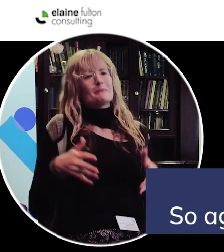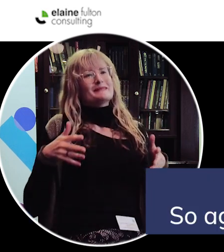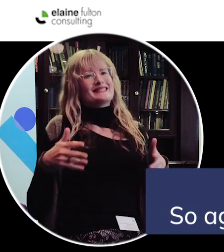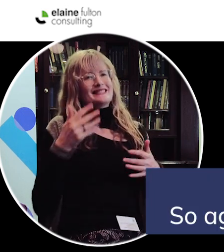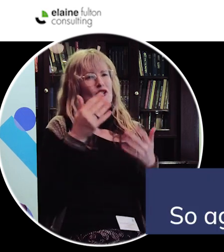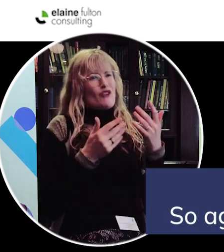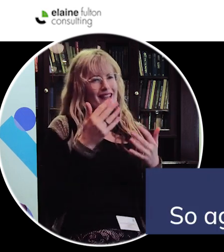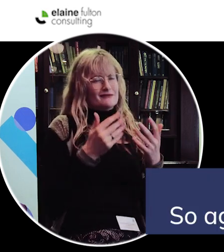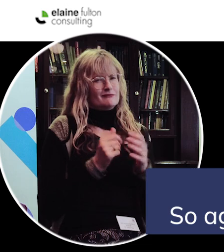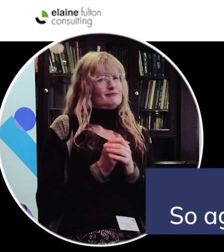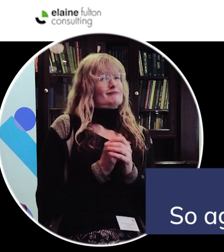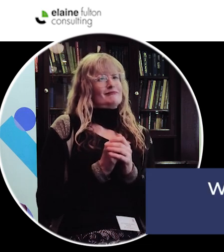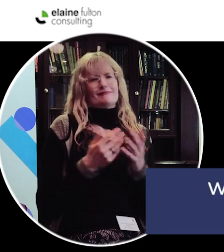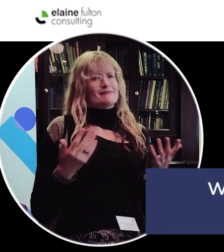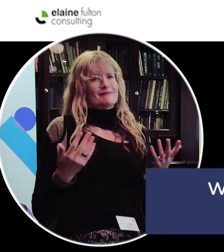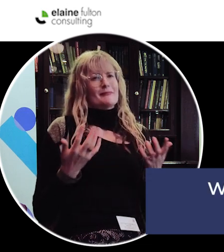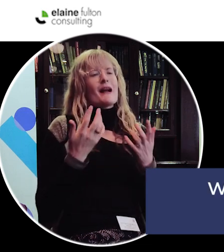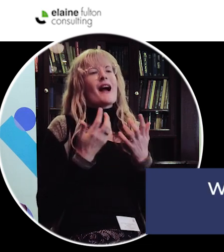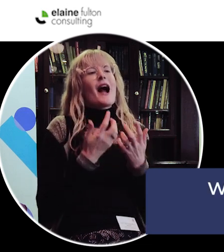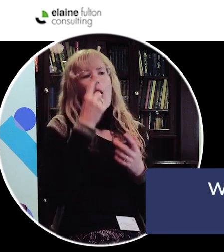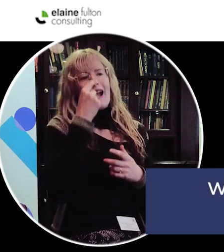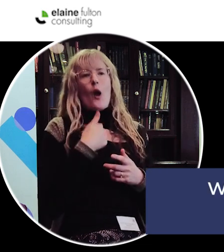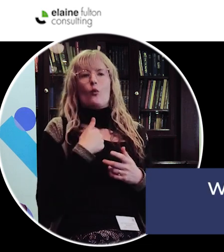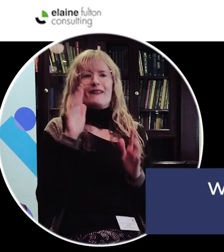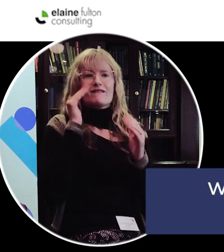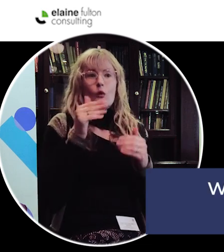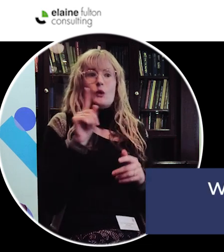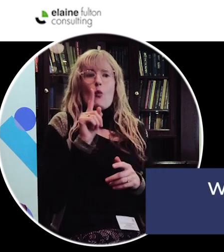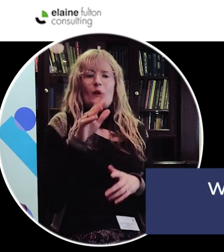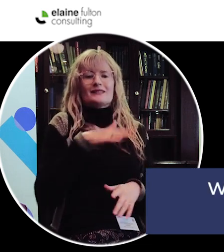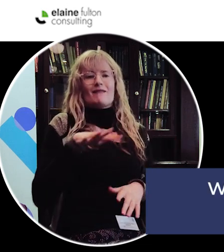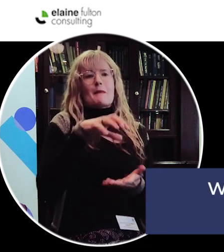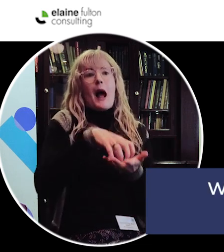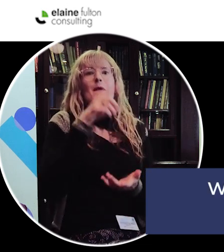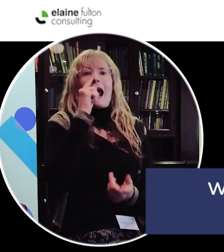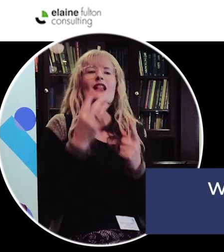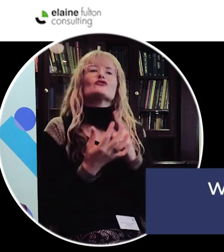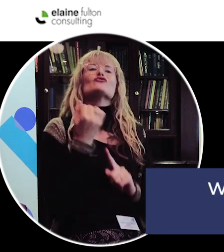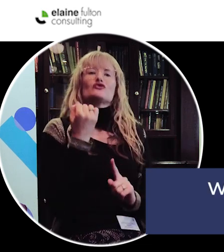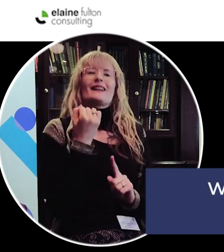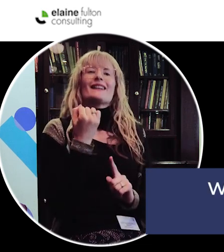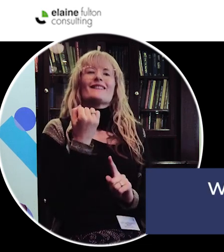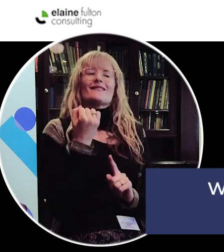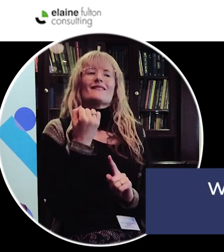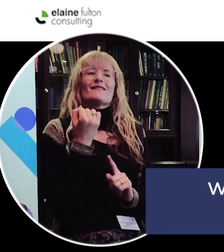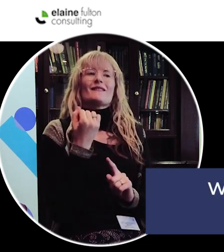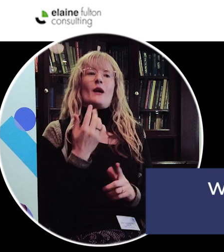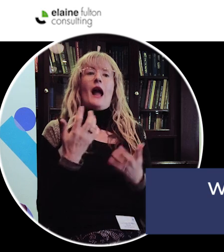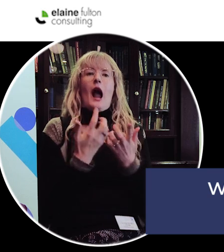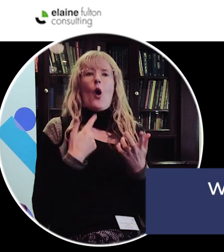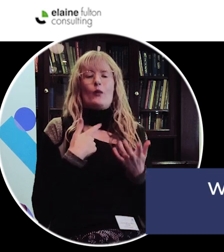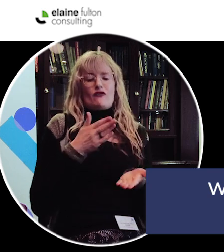can we focus on what's within the gift of family hubs realistically, while not underestimating that